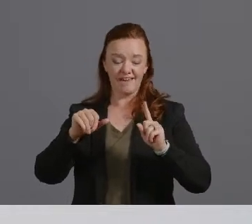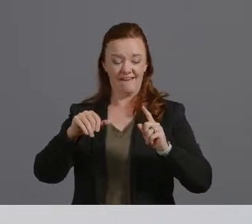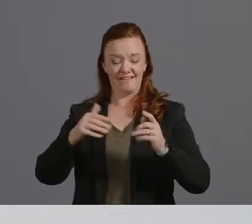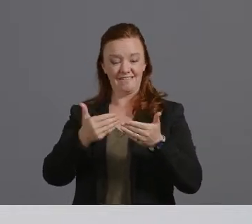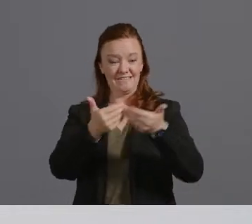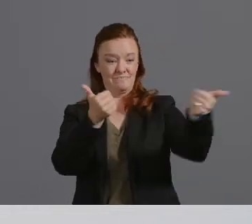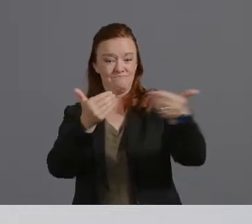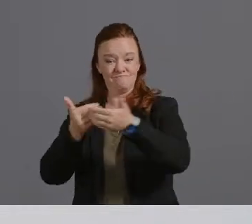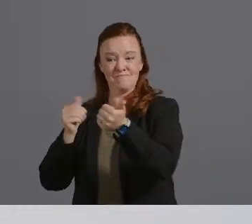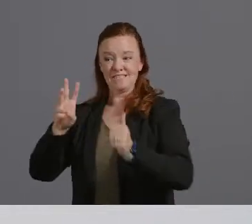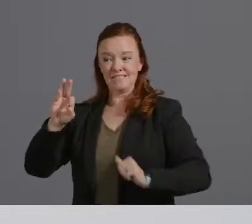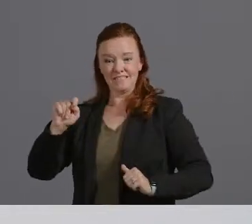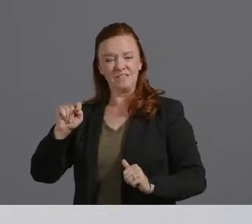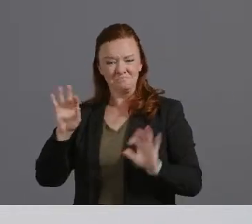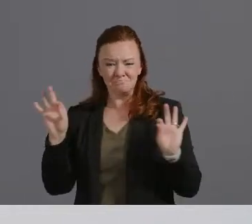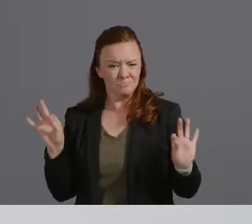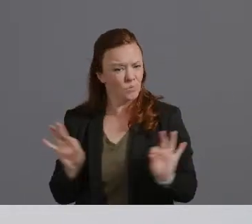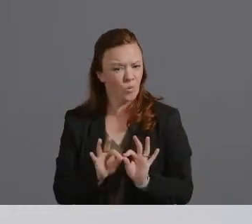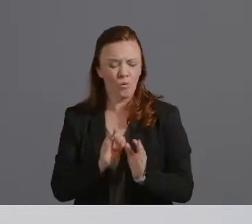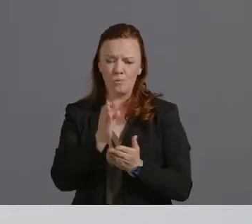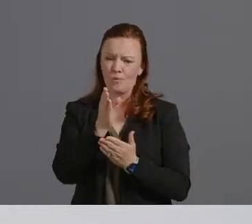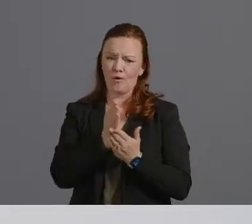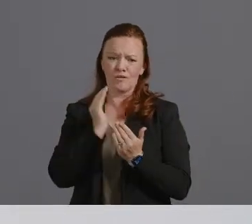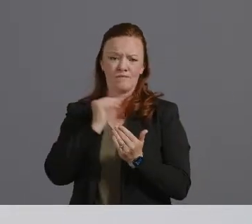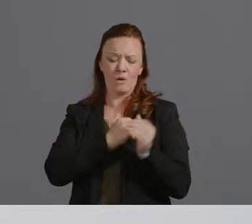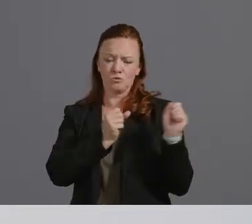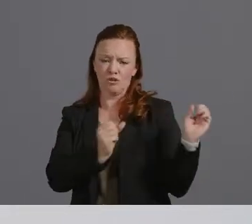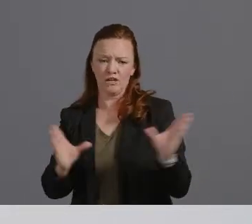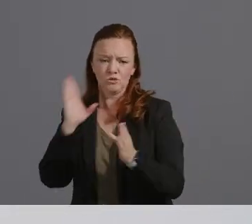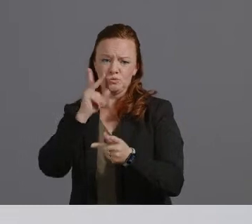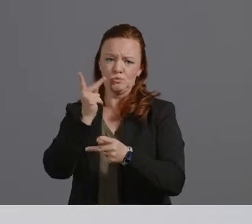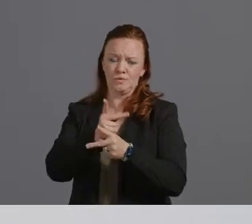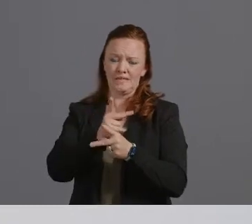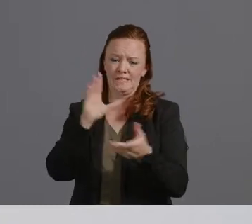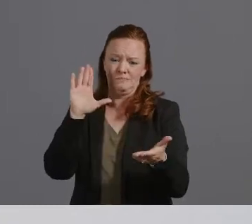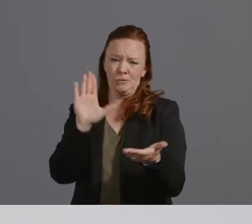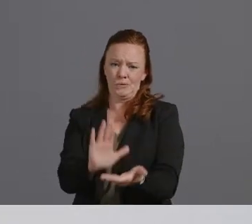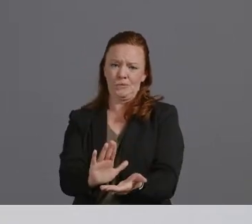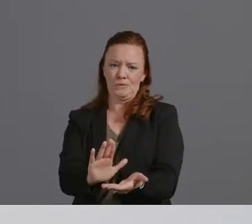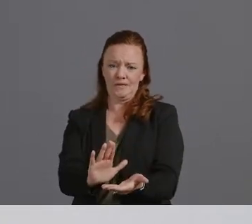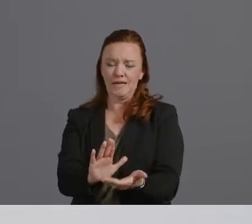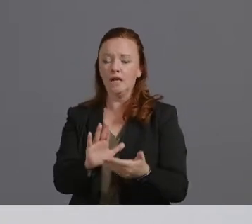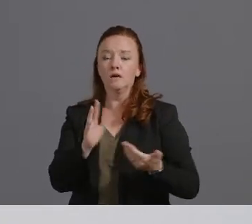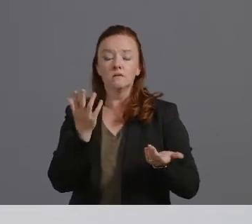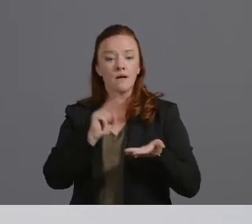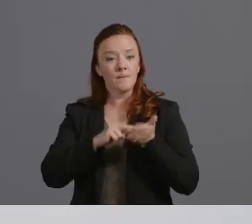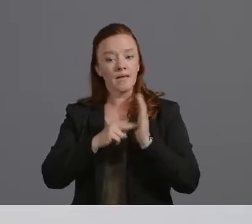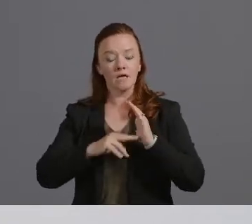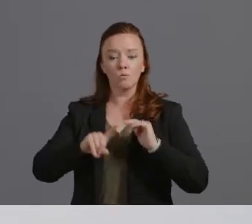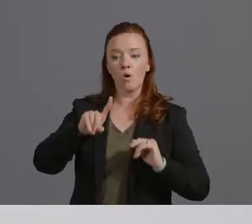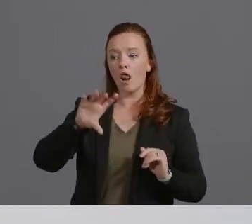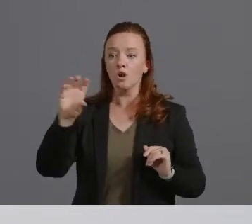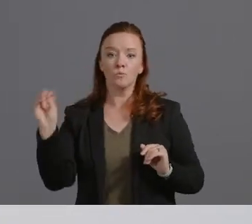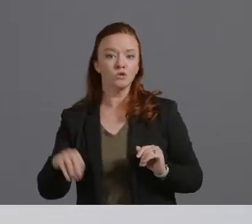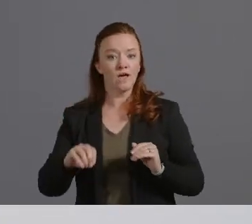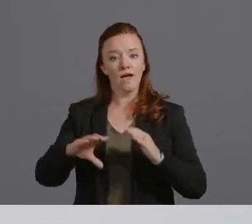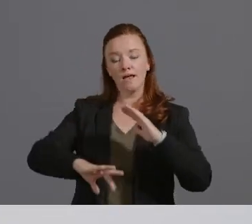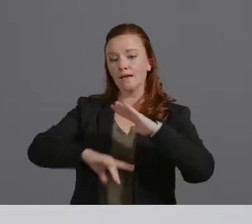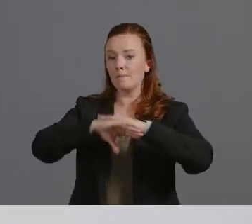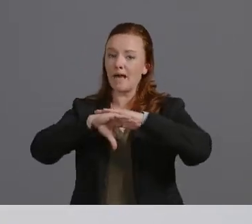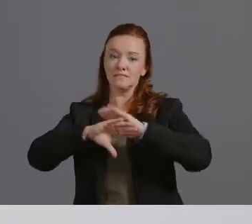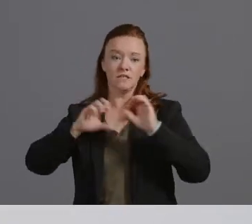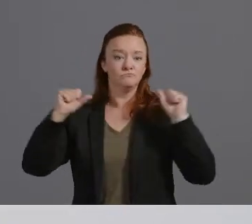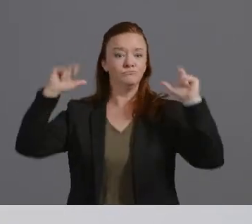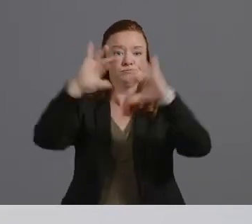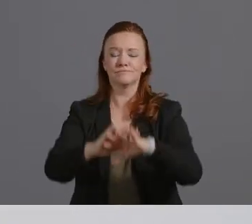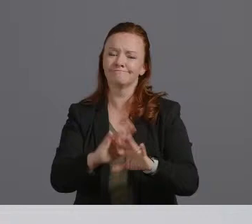important component of the mitigation strategies, and so it doesn't probably allow 100 to 110% of the capacity,